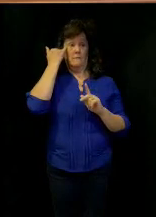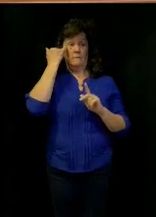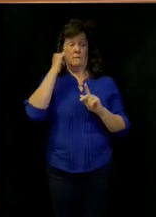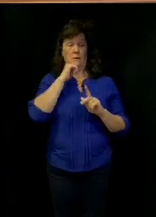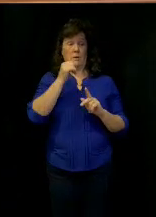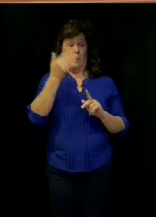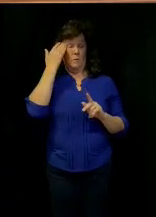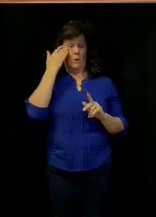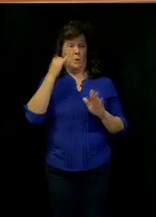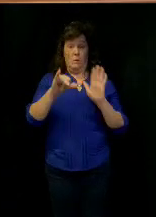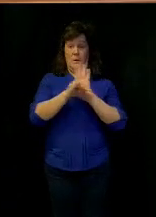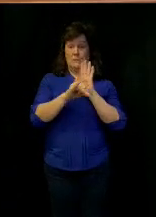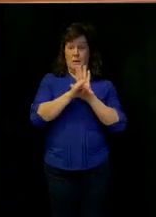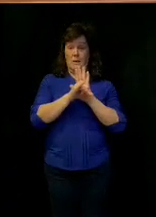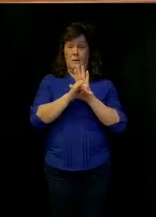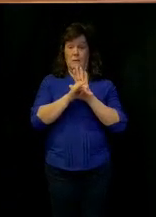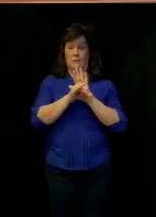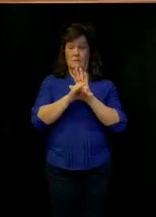to be a bad day.